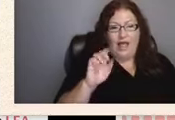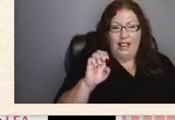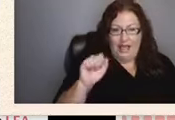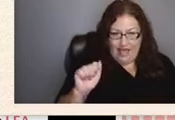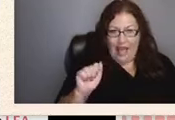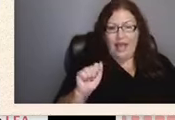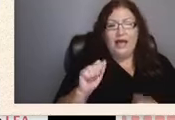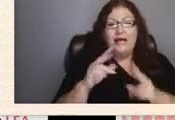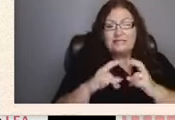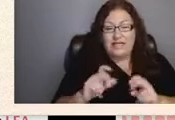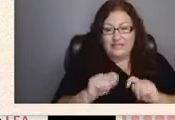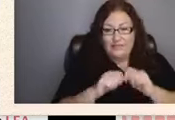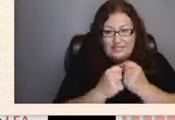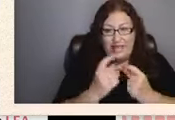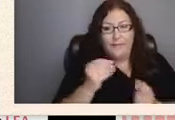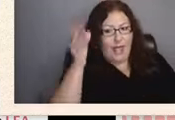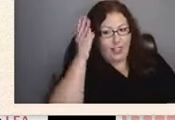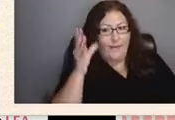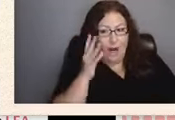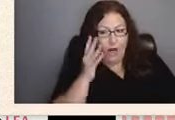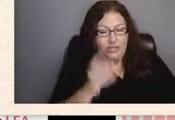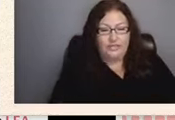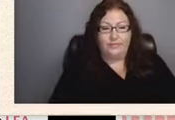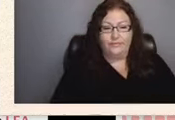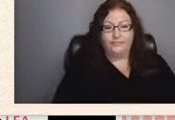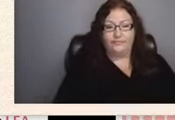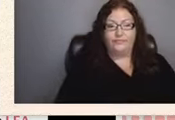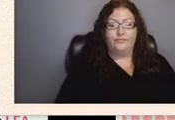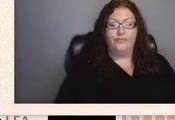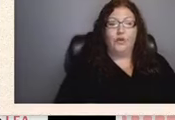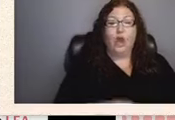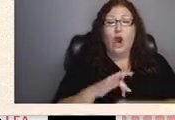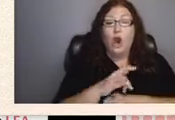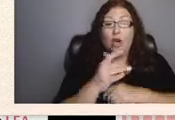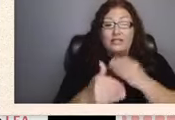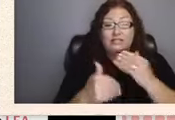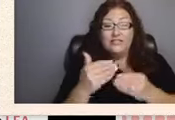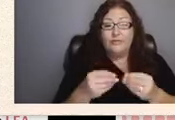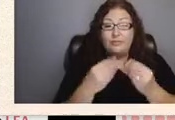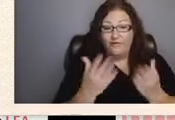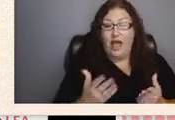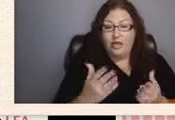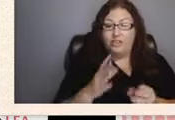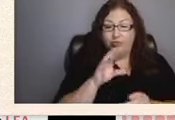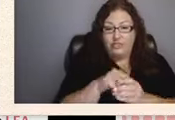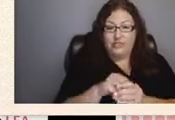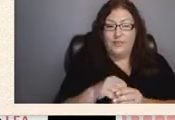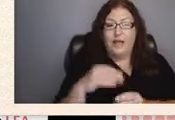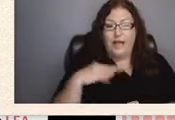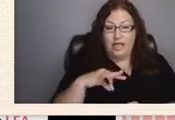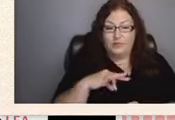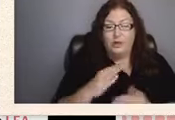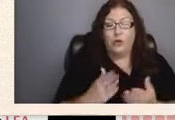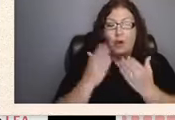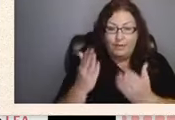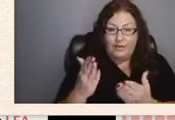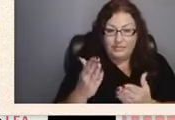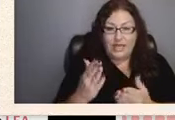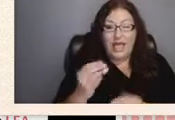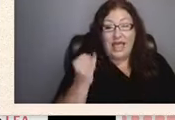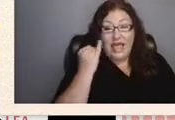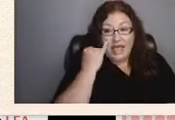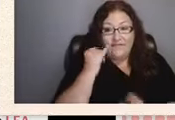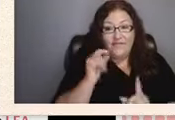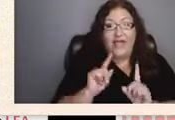assessment team and the parents. And Early Steps providers participate in the eligibility recommendations if they attend